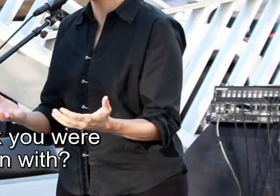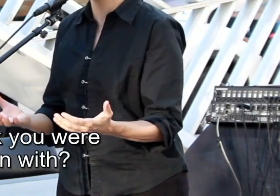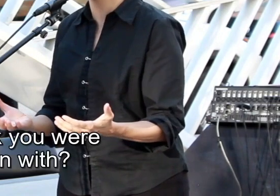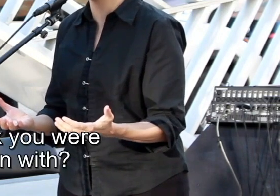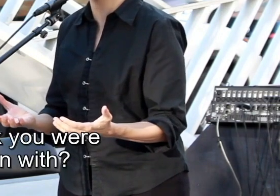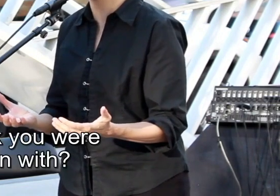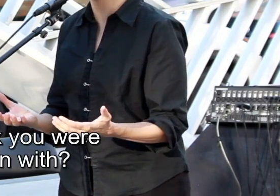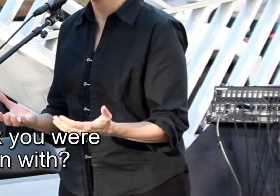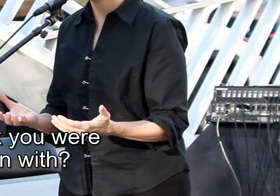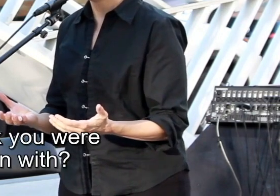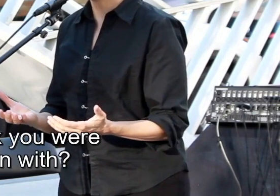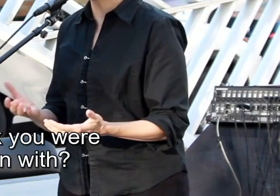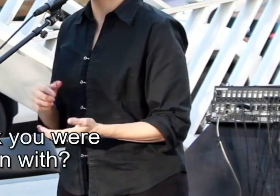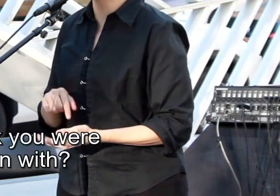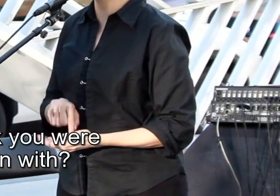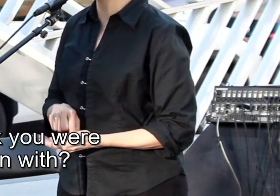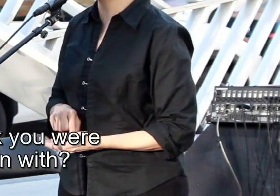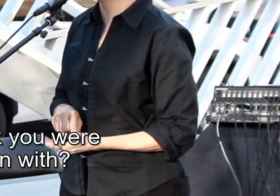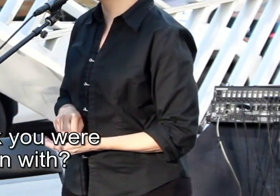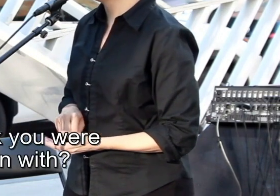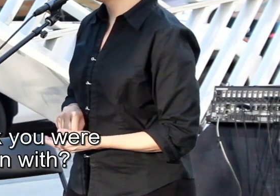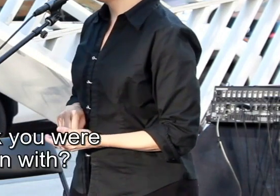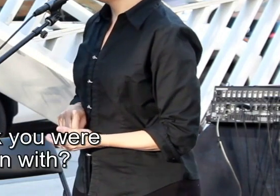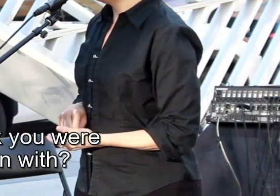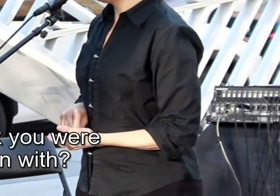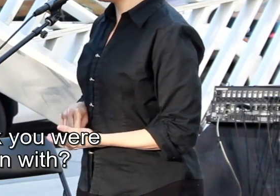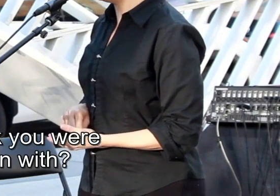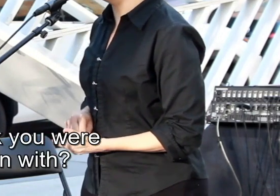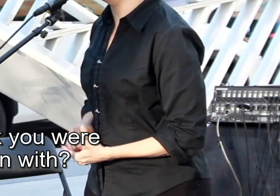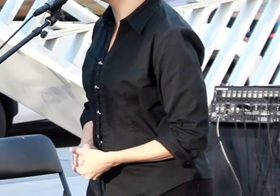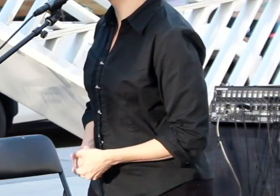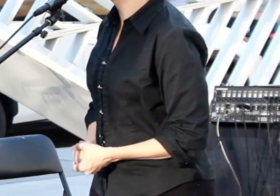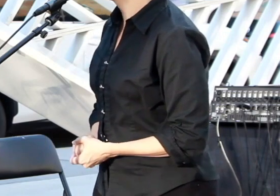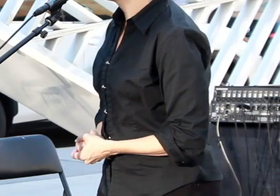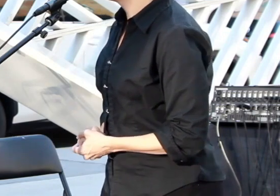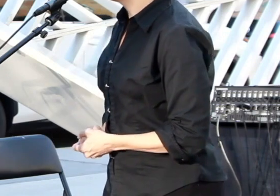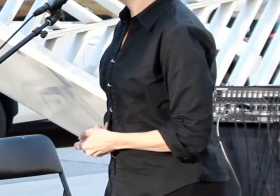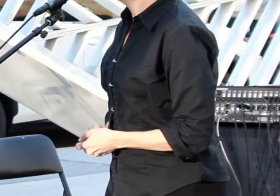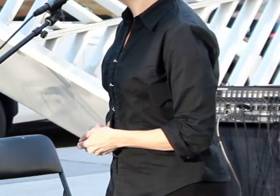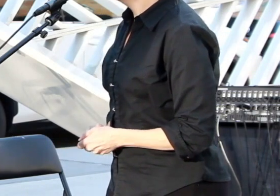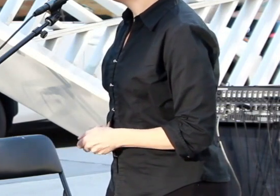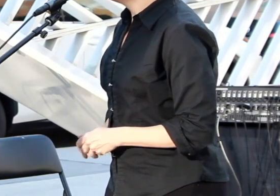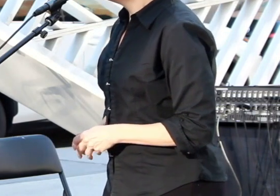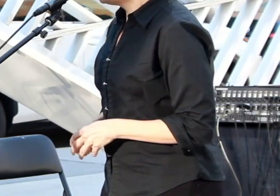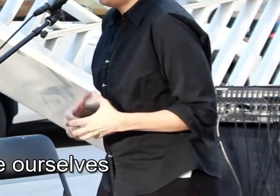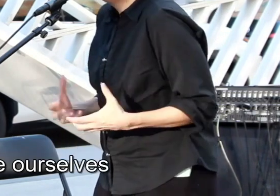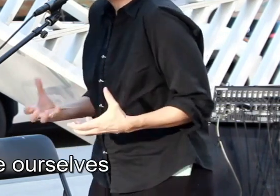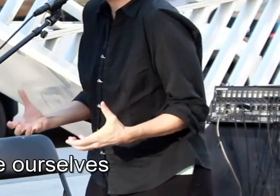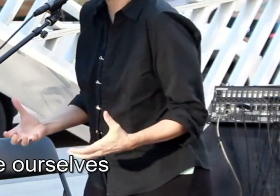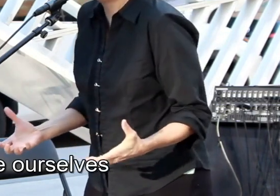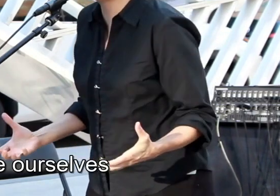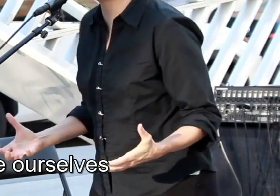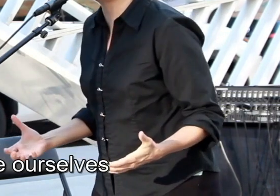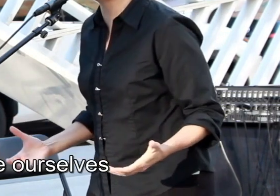What made you think you were the center to begin with? How could